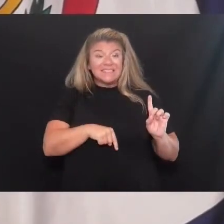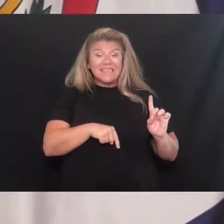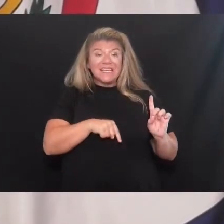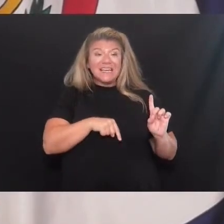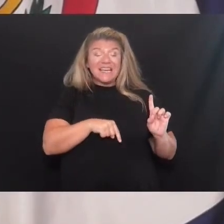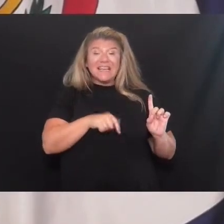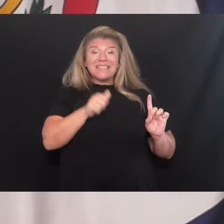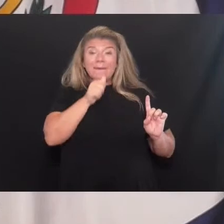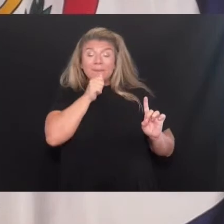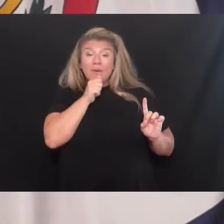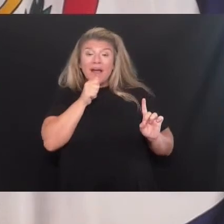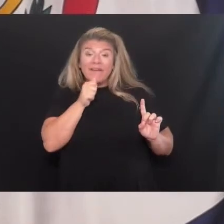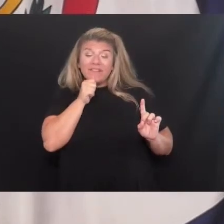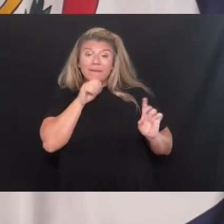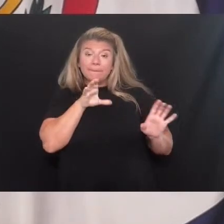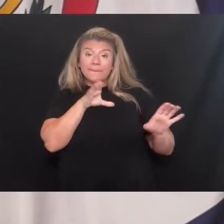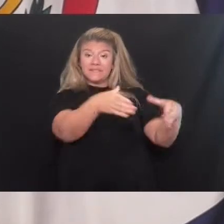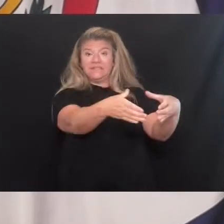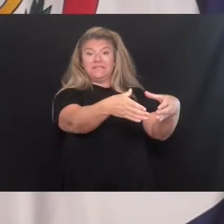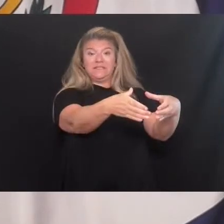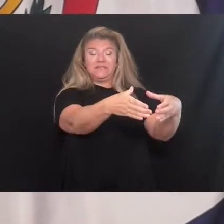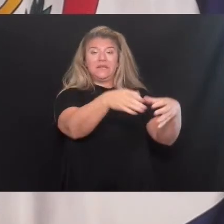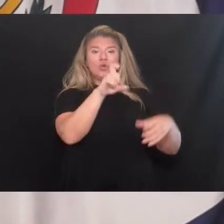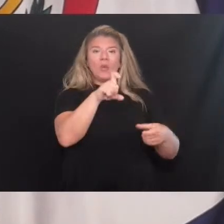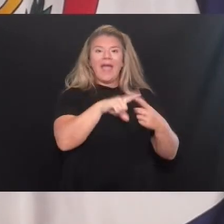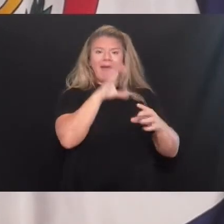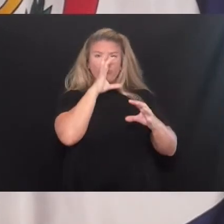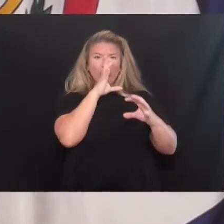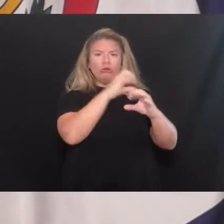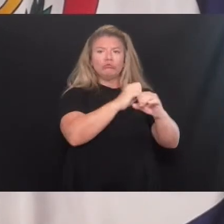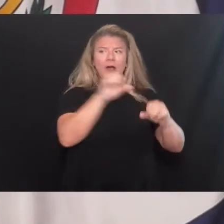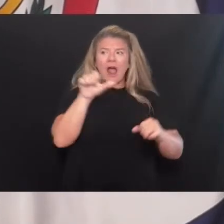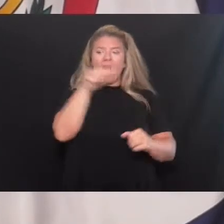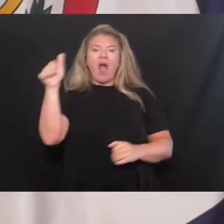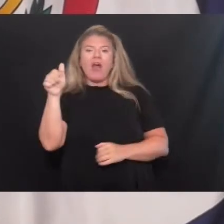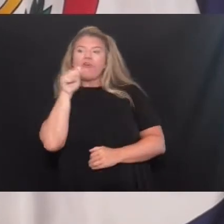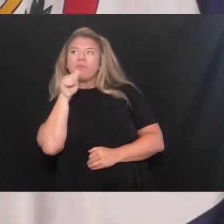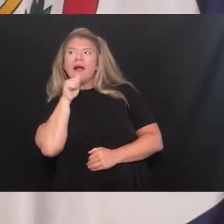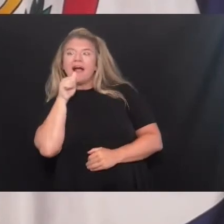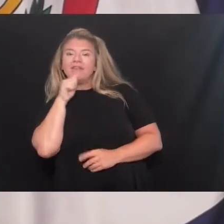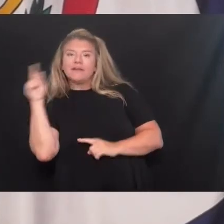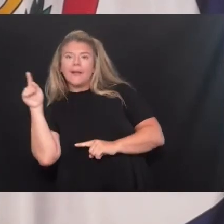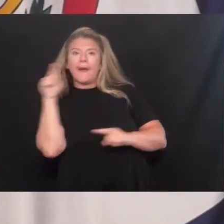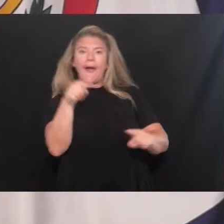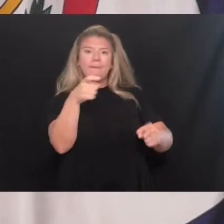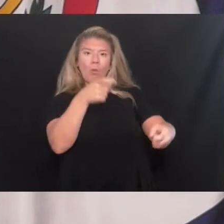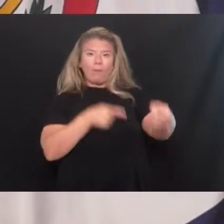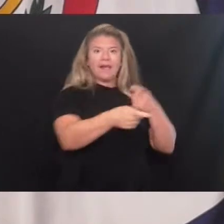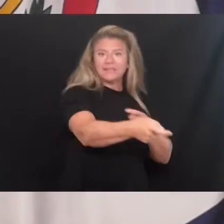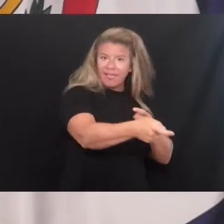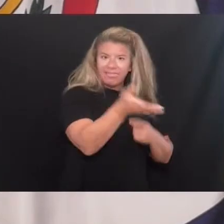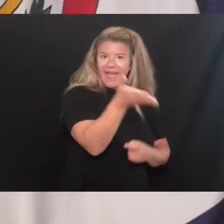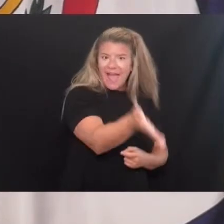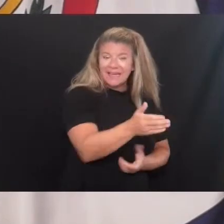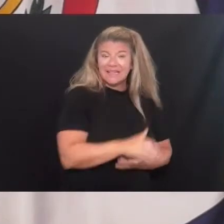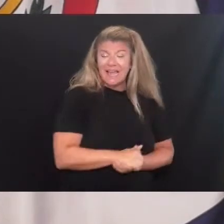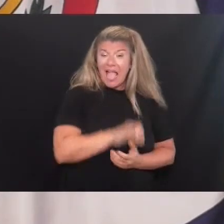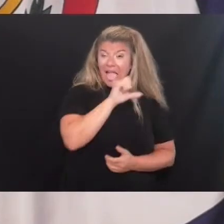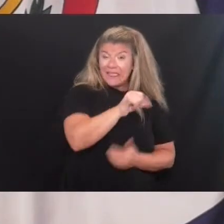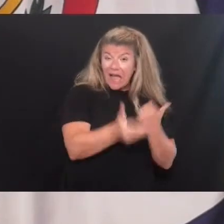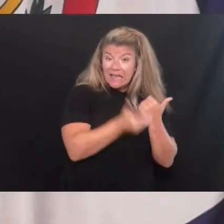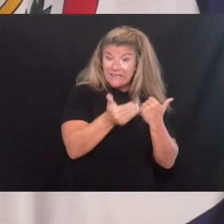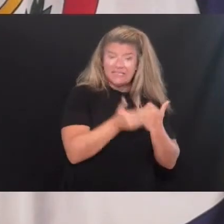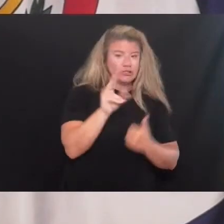that you're trying to attract other private enterprise to replace and come to our state. It's not an easy